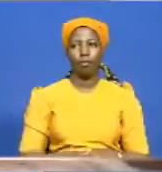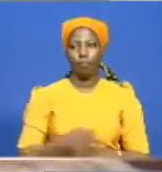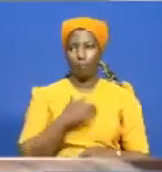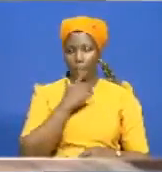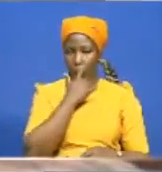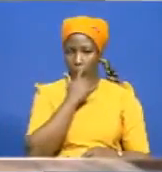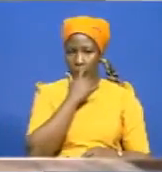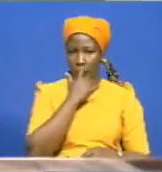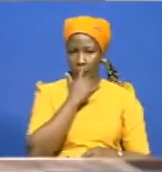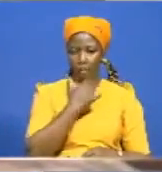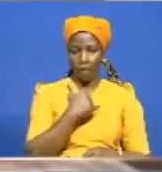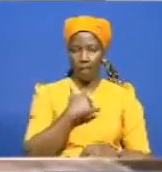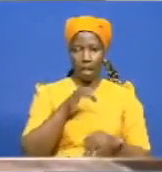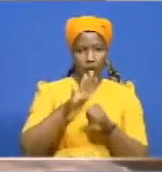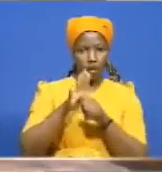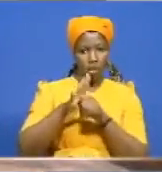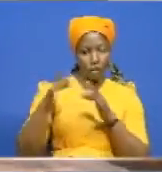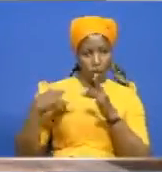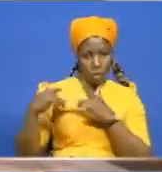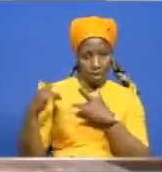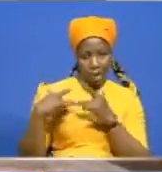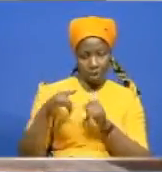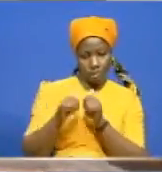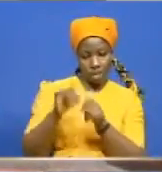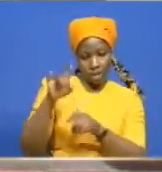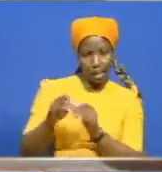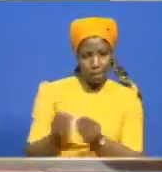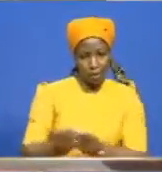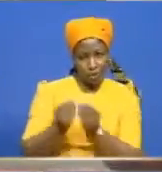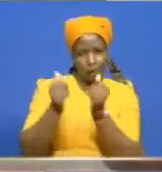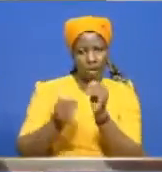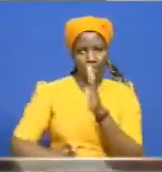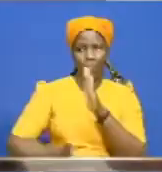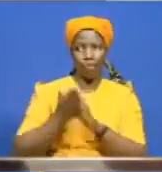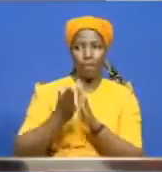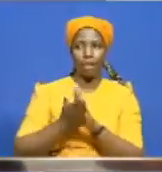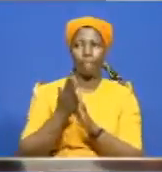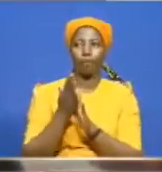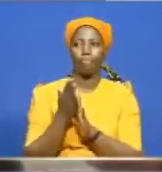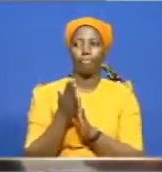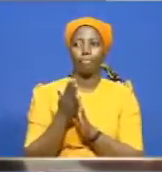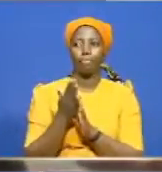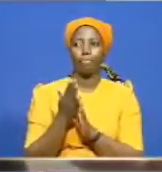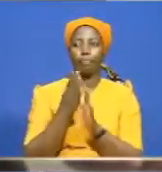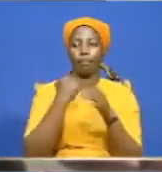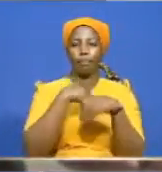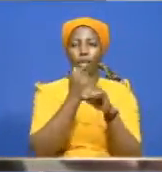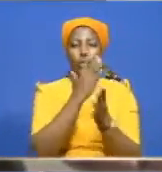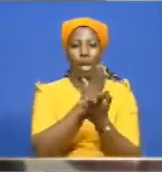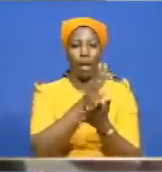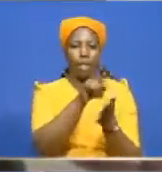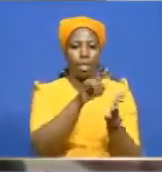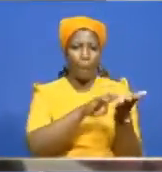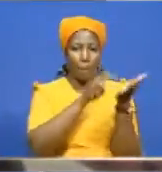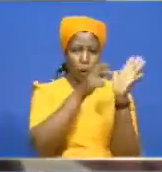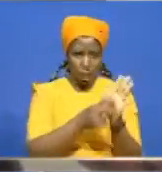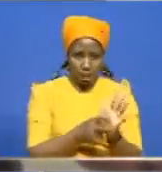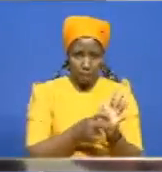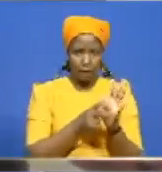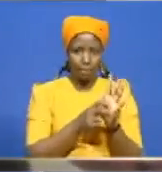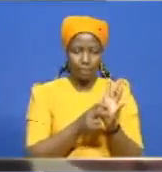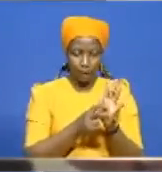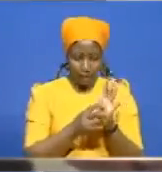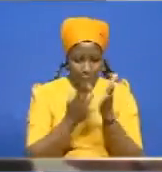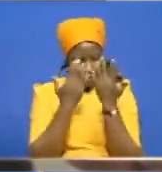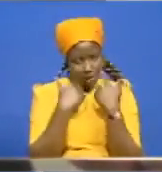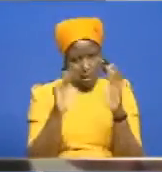of concerns which need to be addressed quickly so that the project gets to its